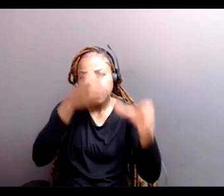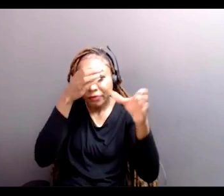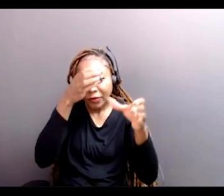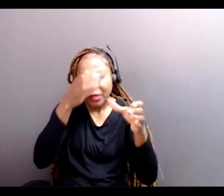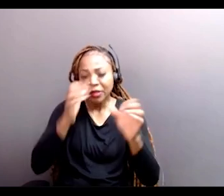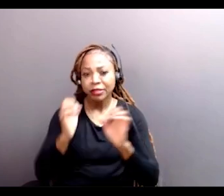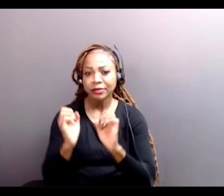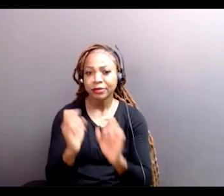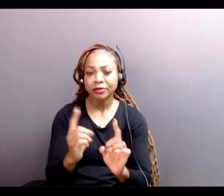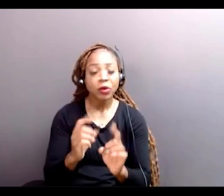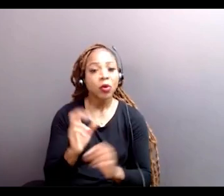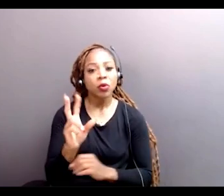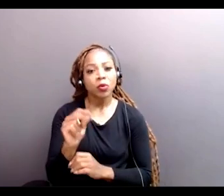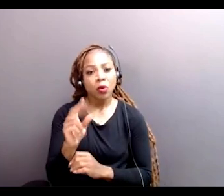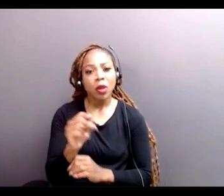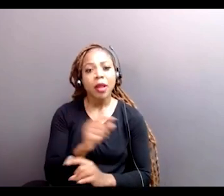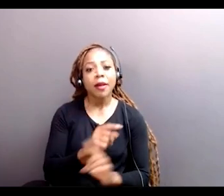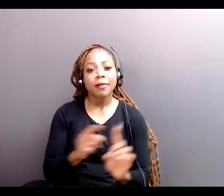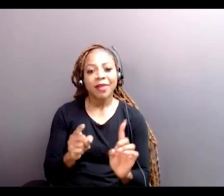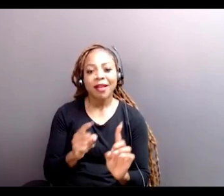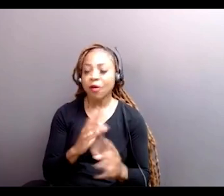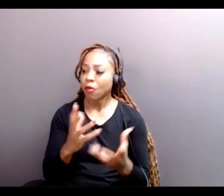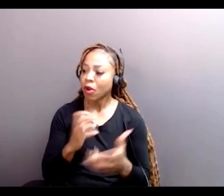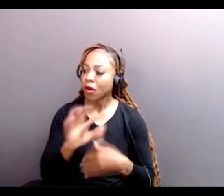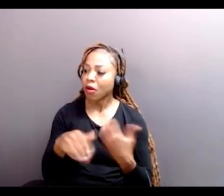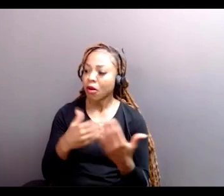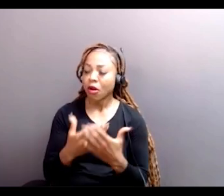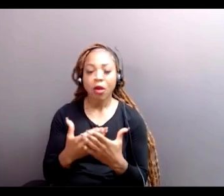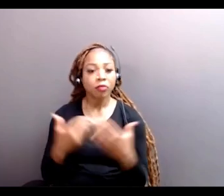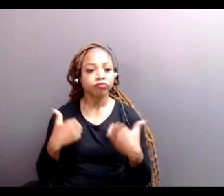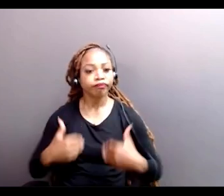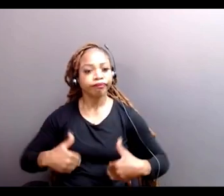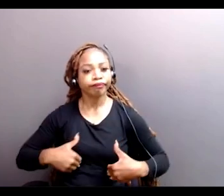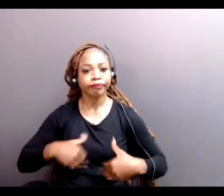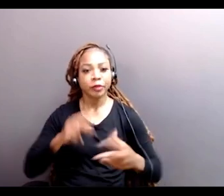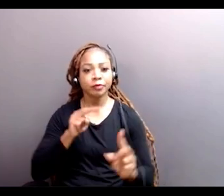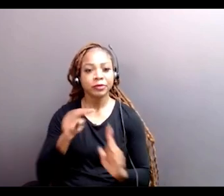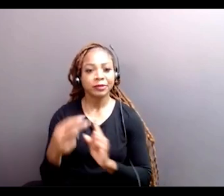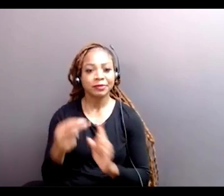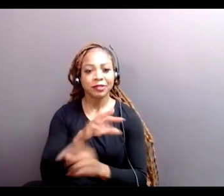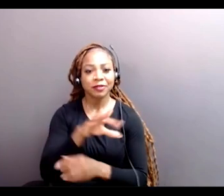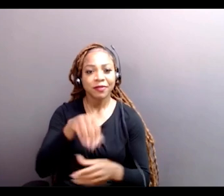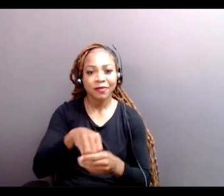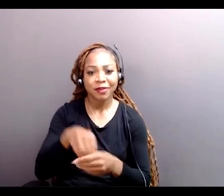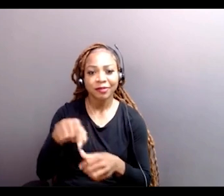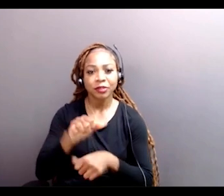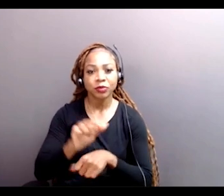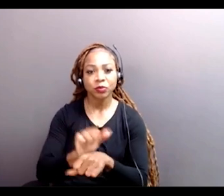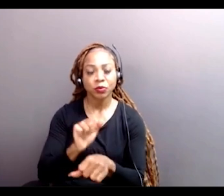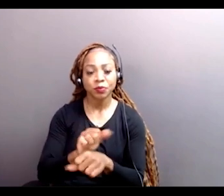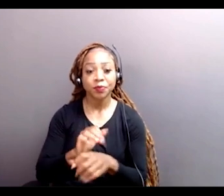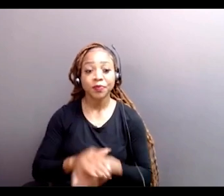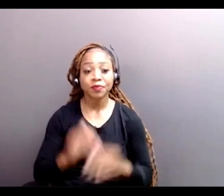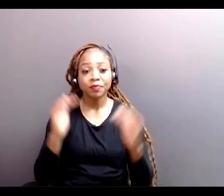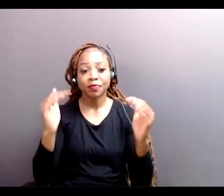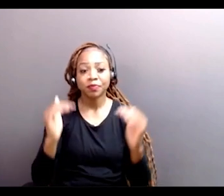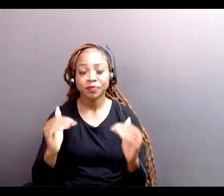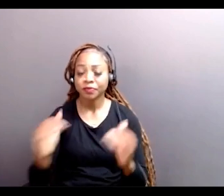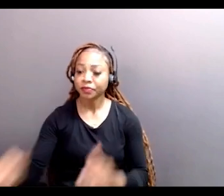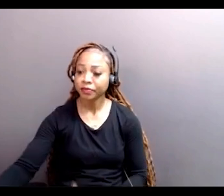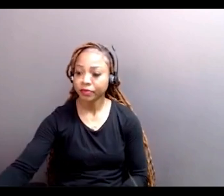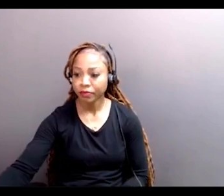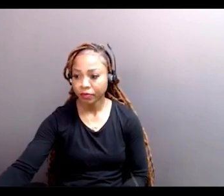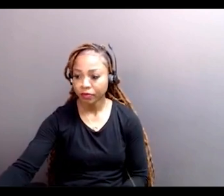critical social science and humanities perspectives in this work. Next slide, please. So we have